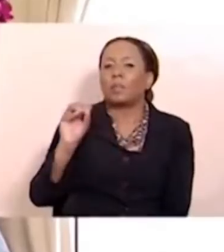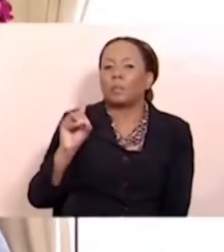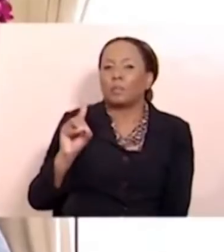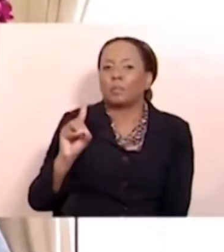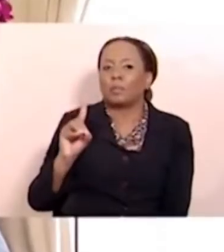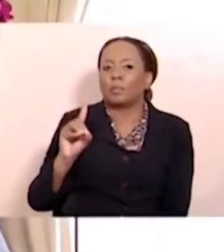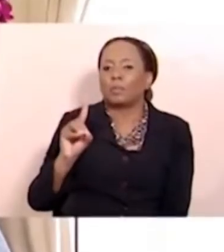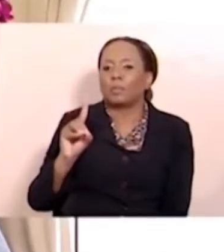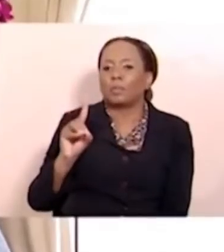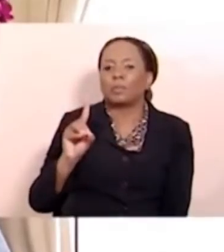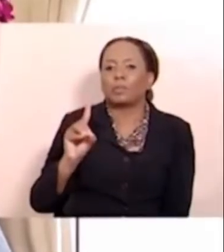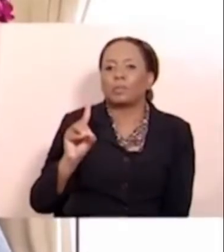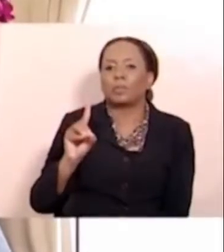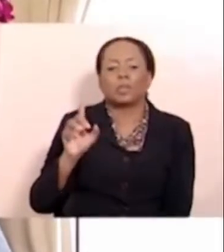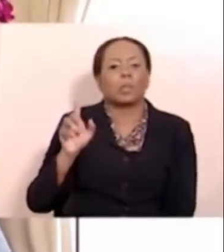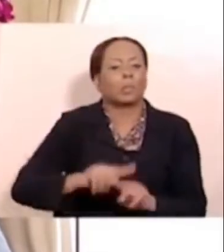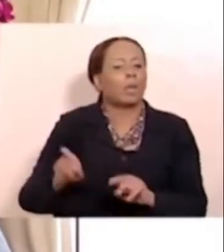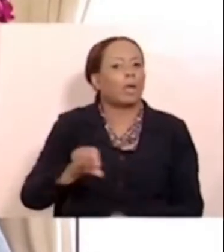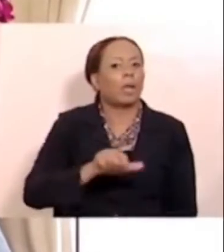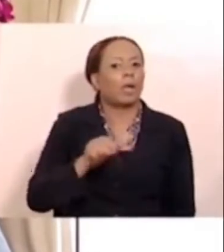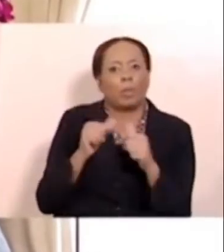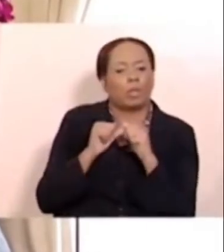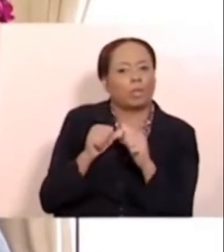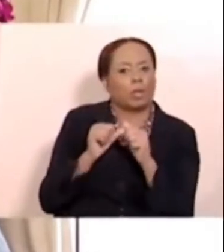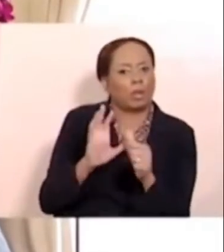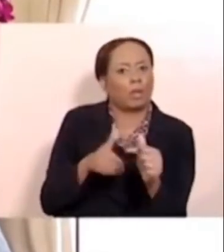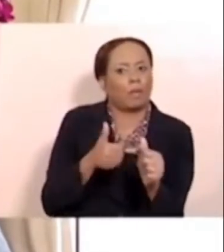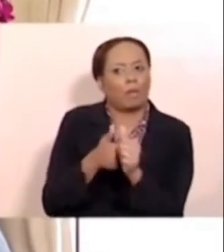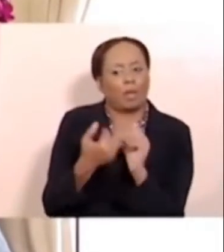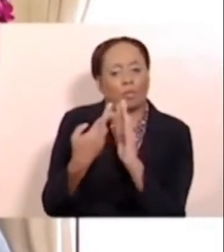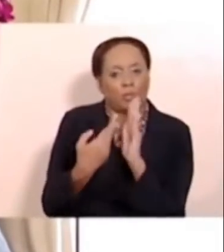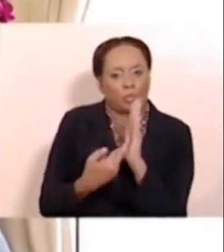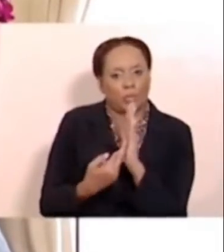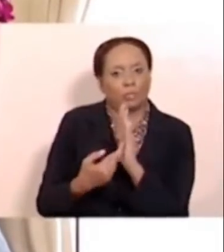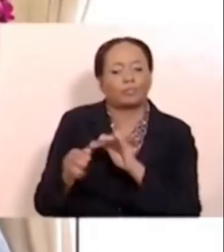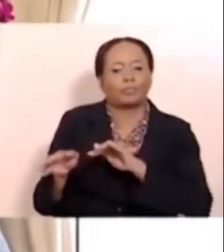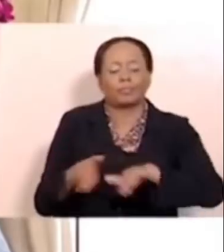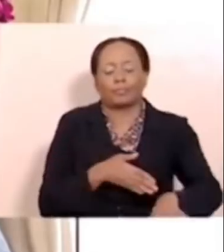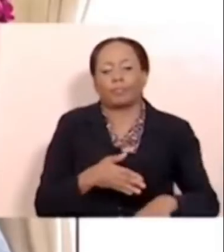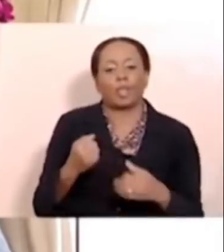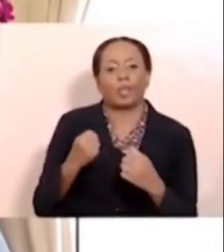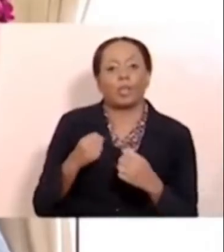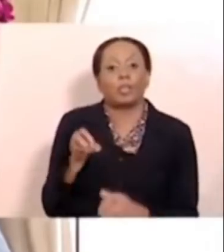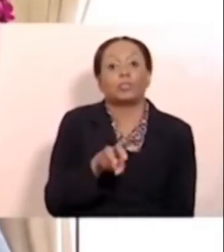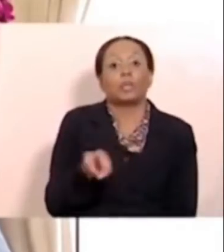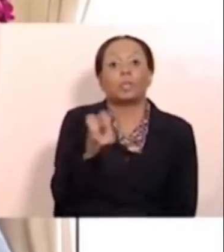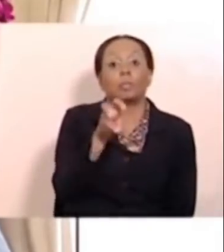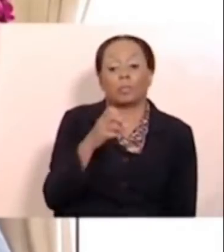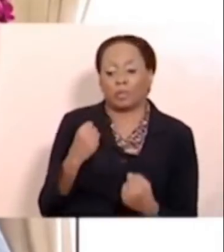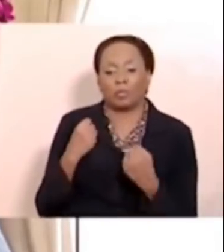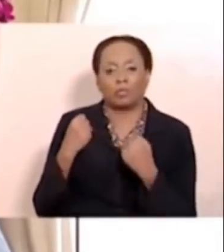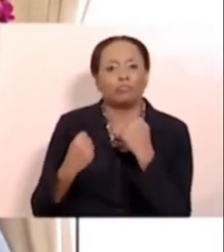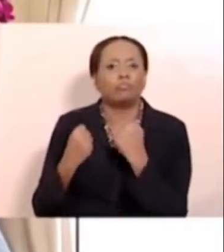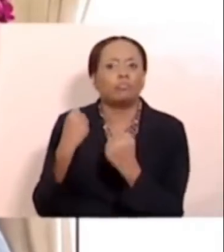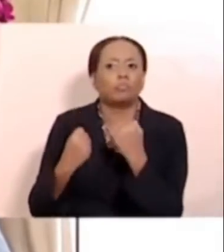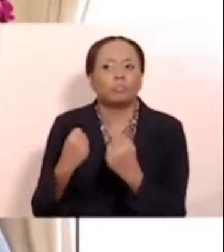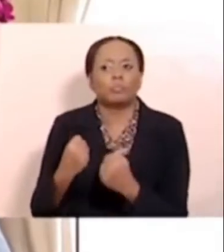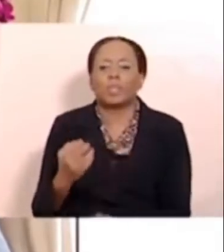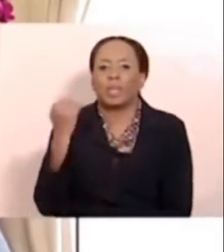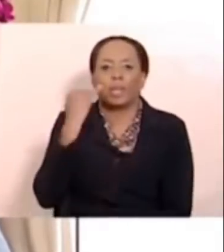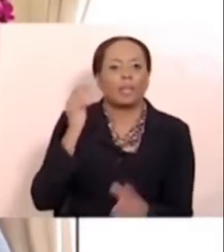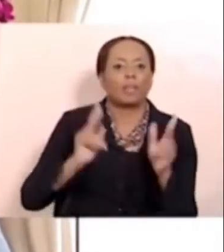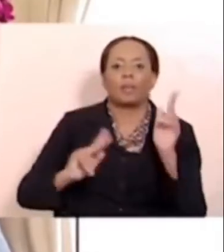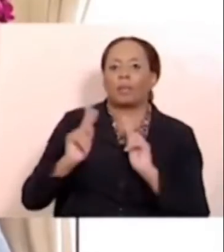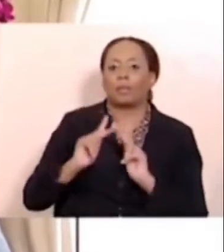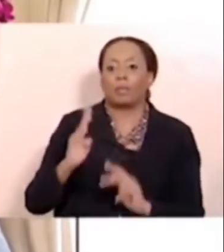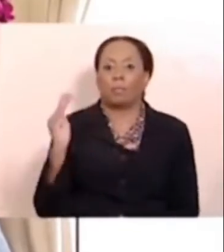previously agreed on with the COVID monitoring unit. With respect to the transport sector, clearly if we are allowing pigeons to go back to